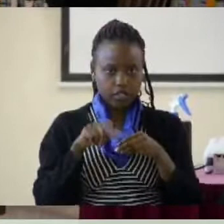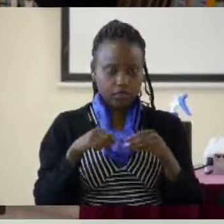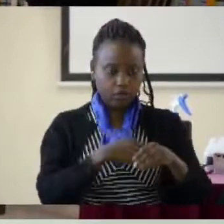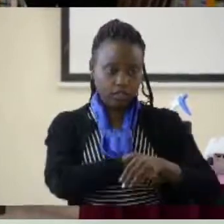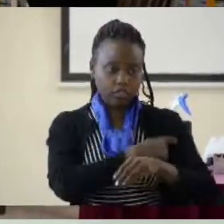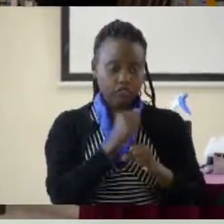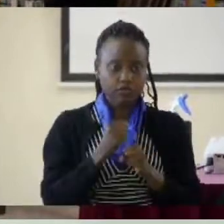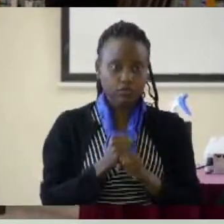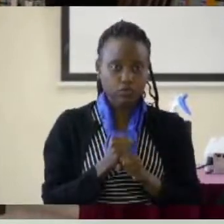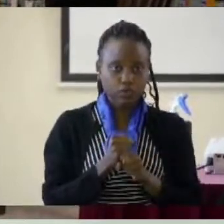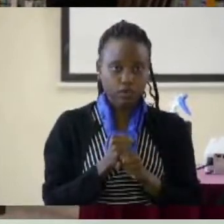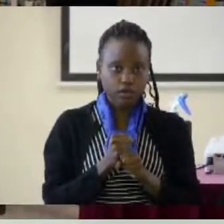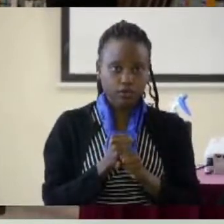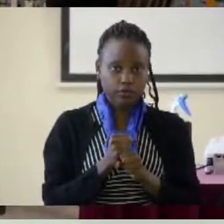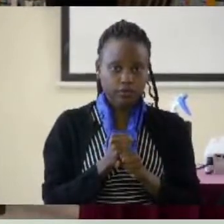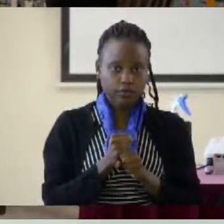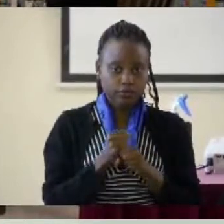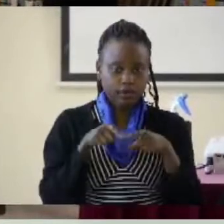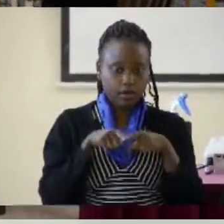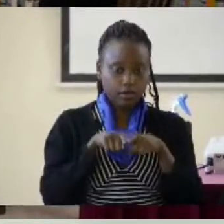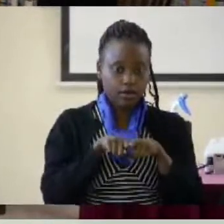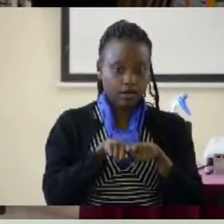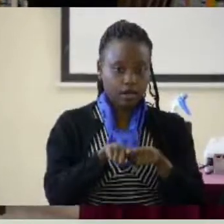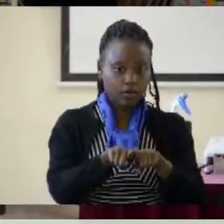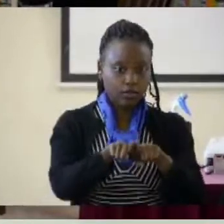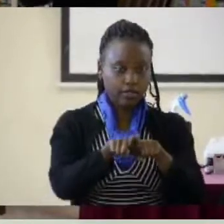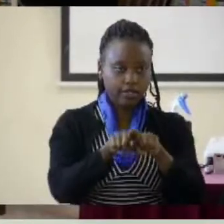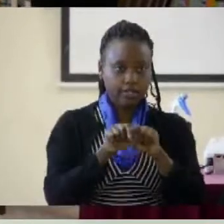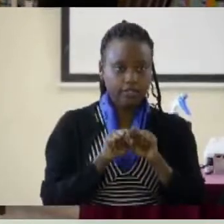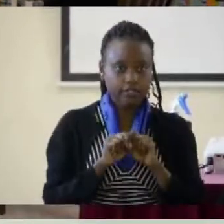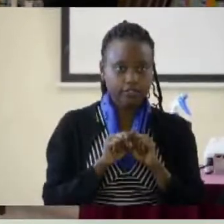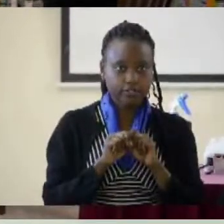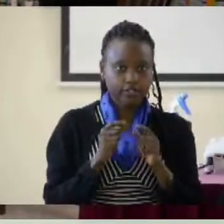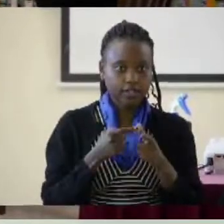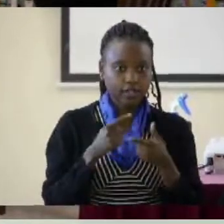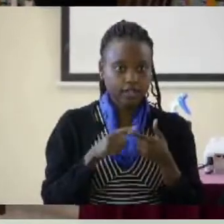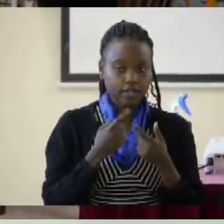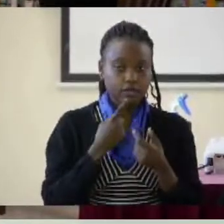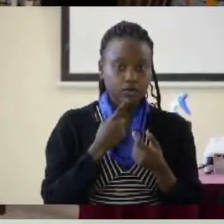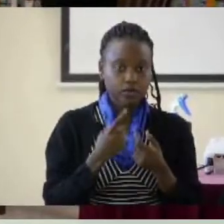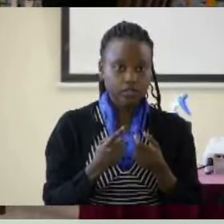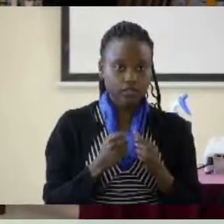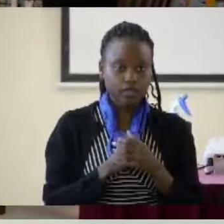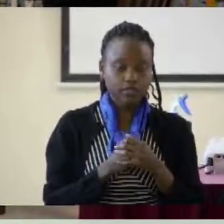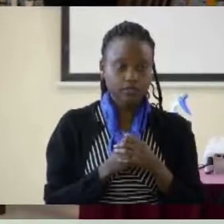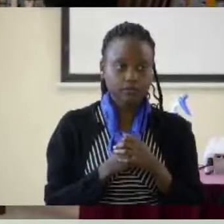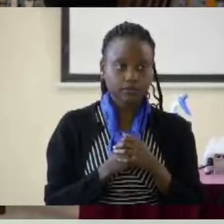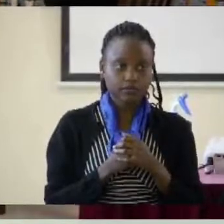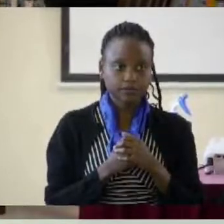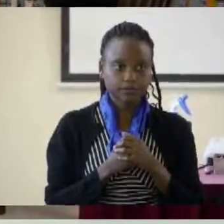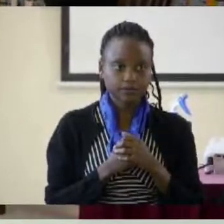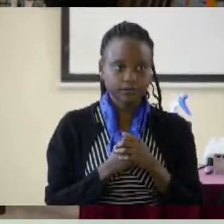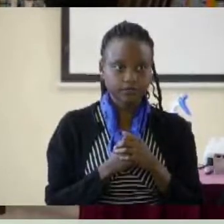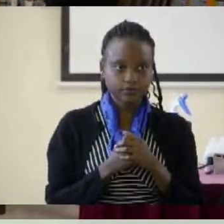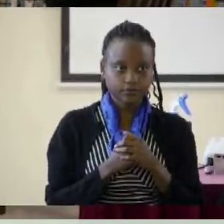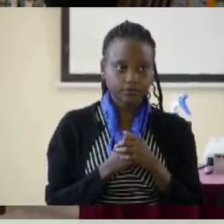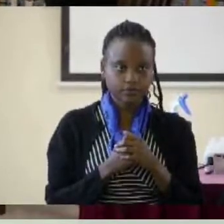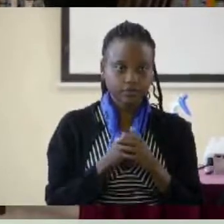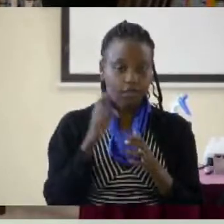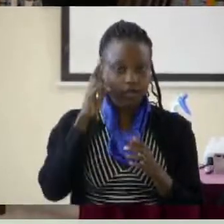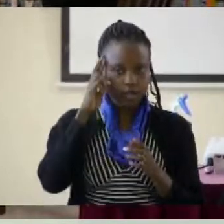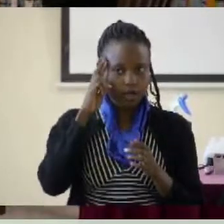doing along that line. Then we are saying that this is the